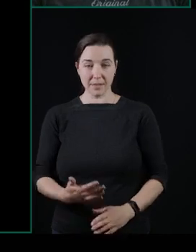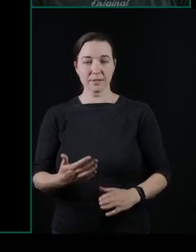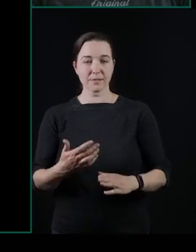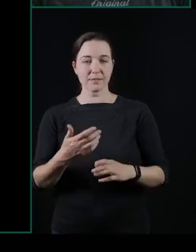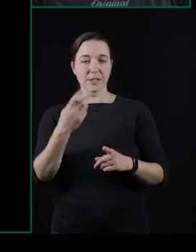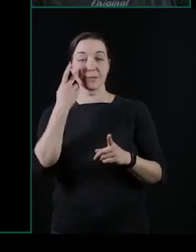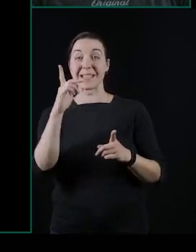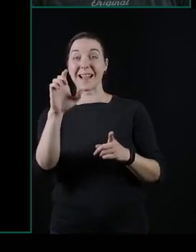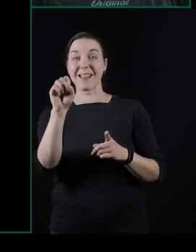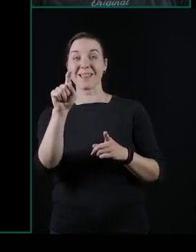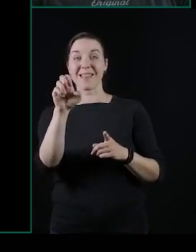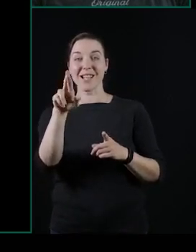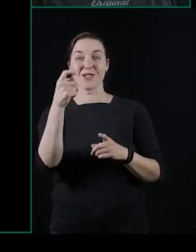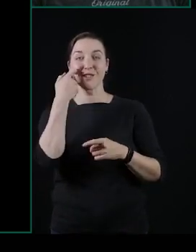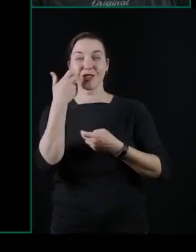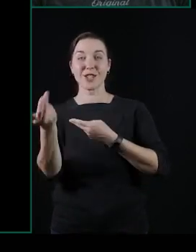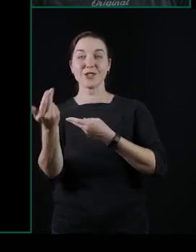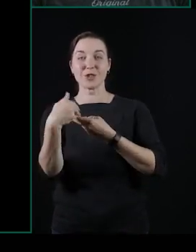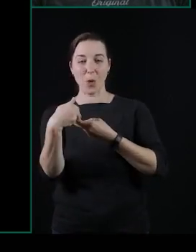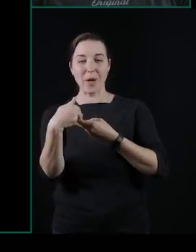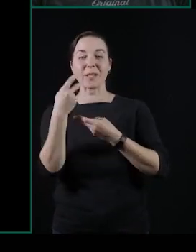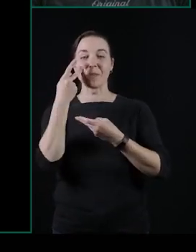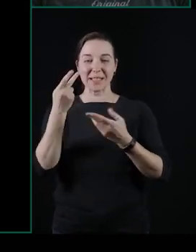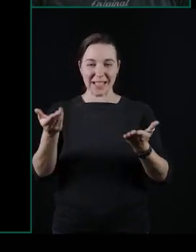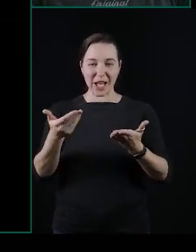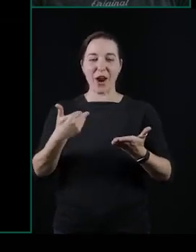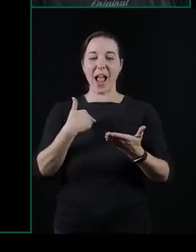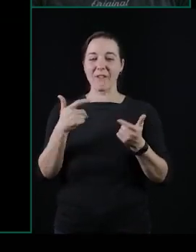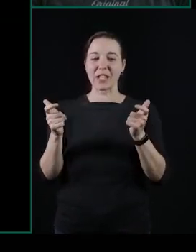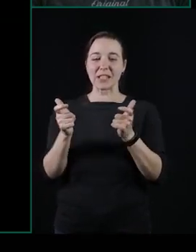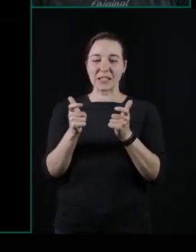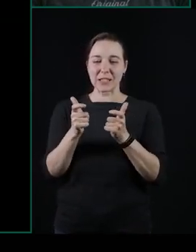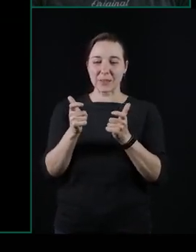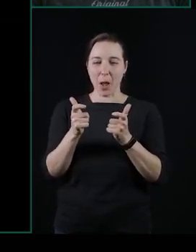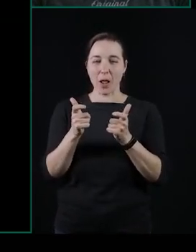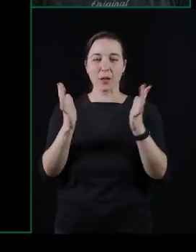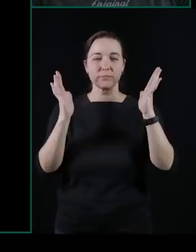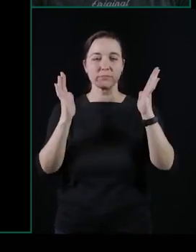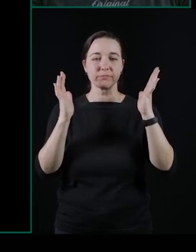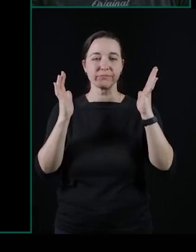We see here that Lester just joined, and we see that here we have a very small ping,